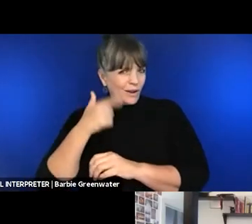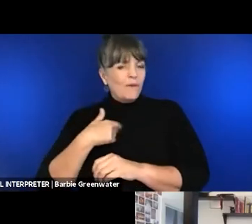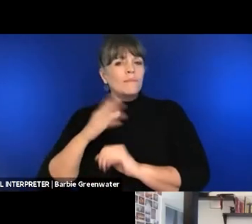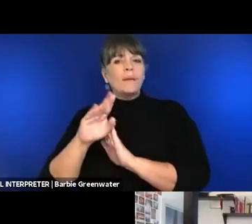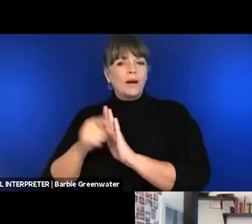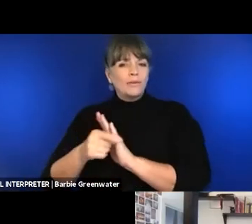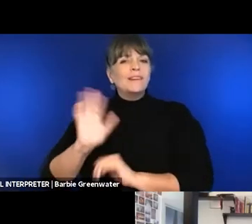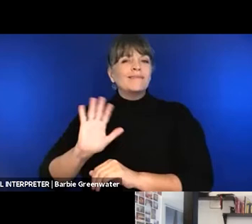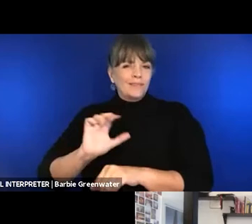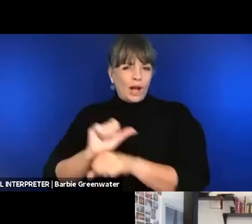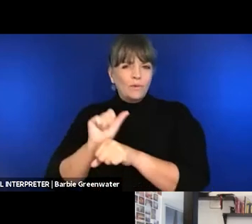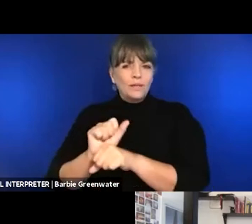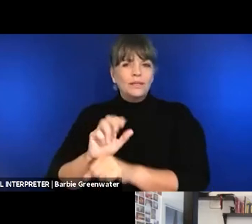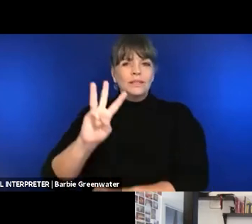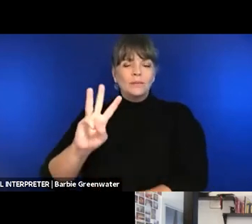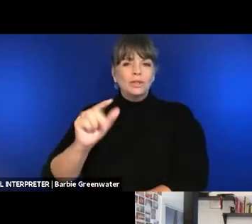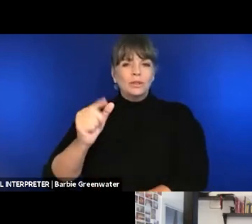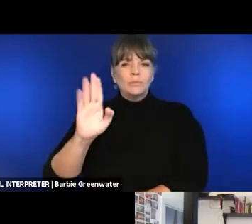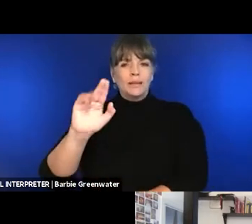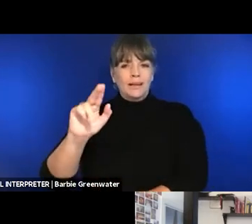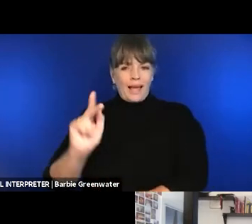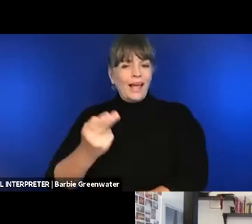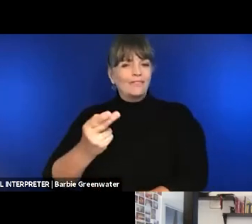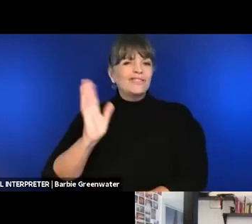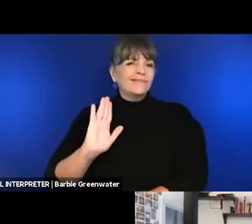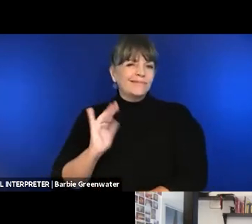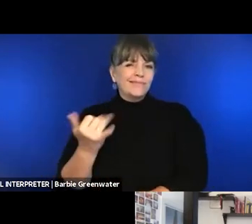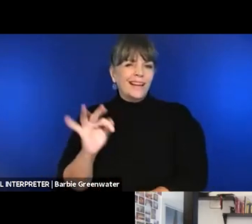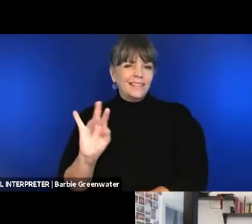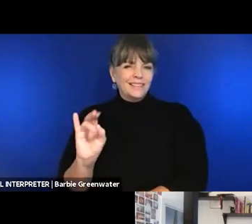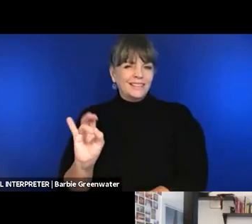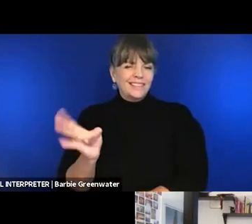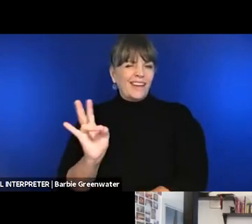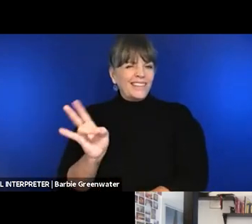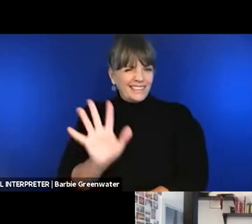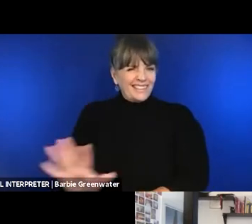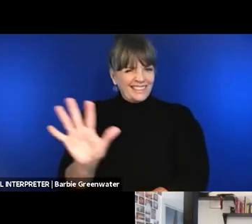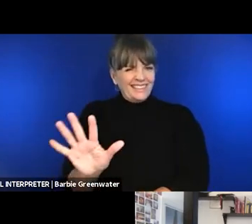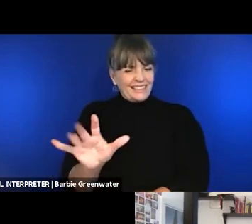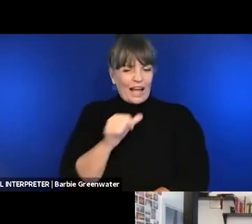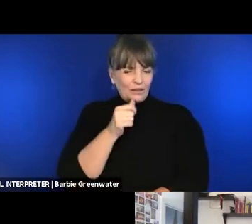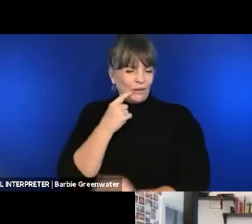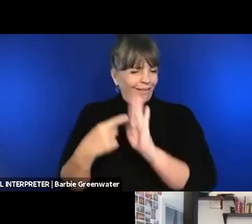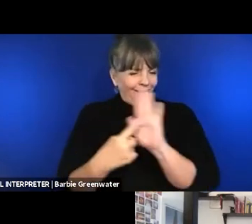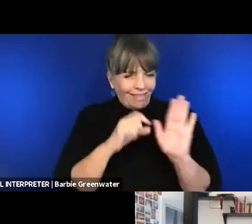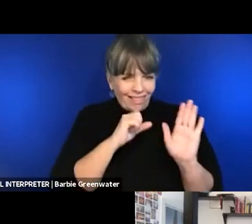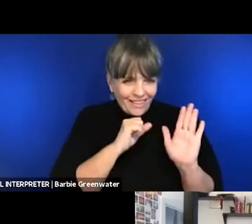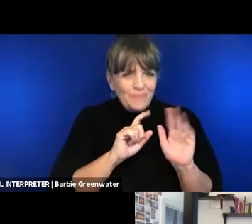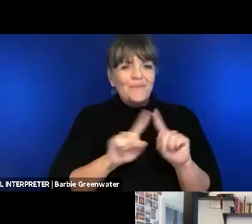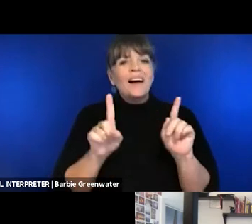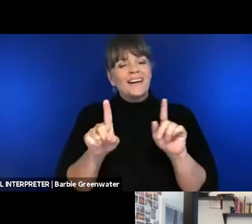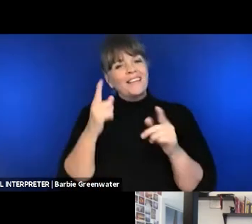WGBH back in actually the 70s. I don't like to date myself, but that's what happens.